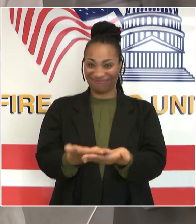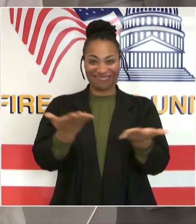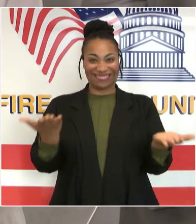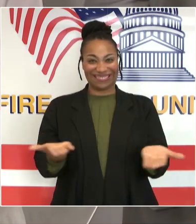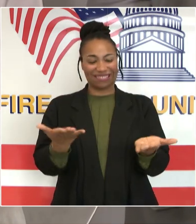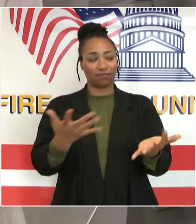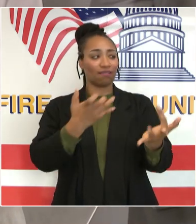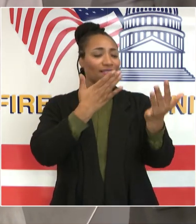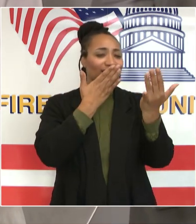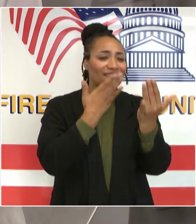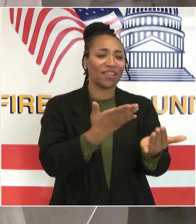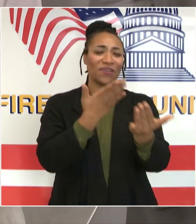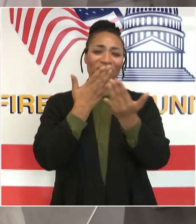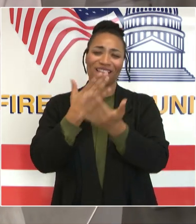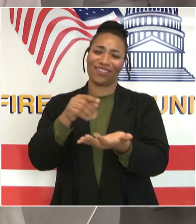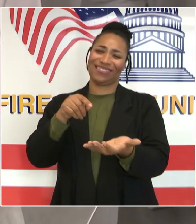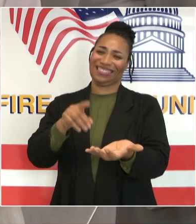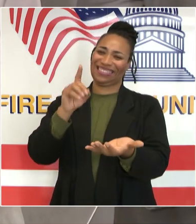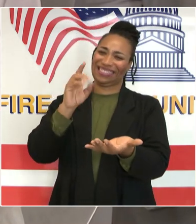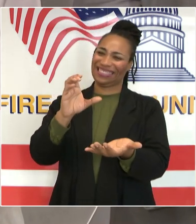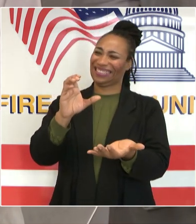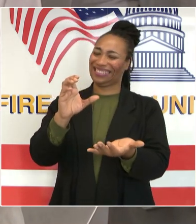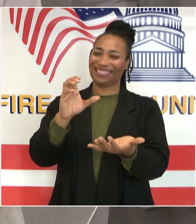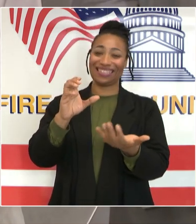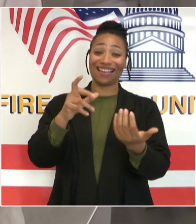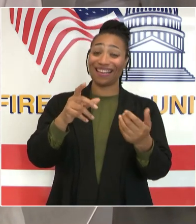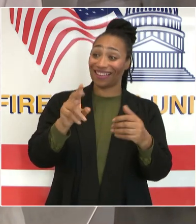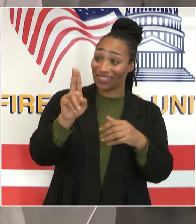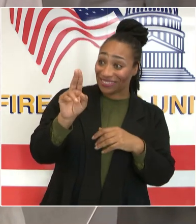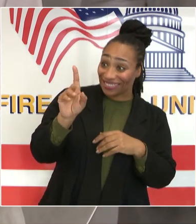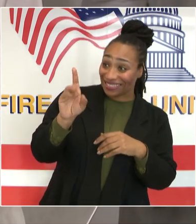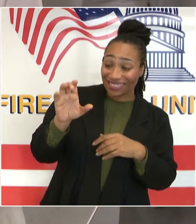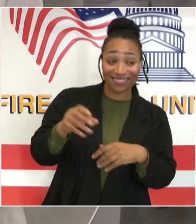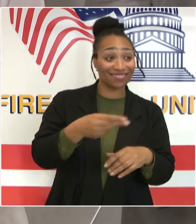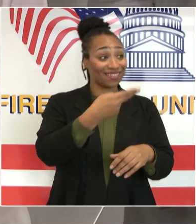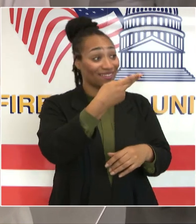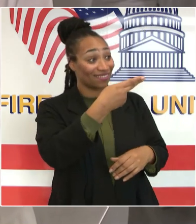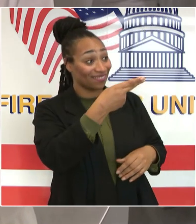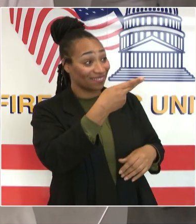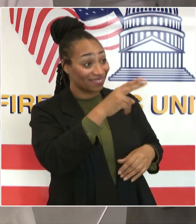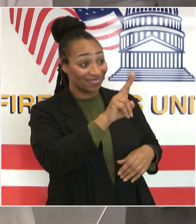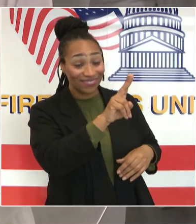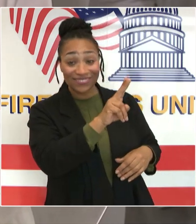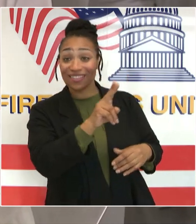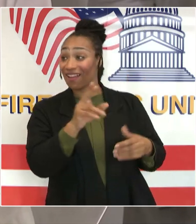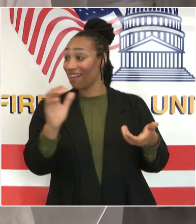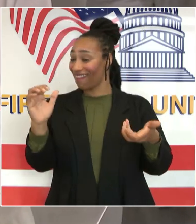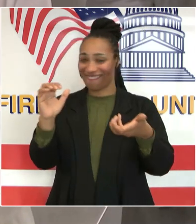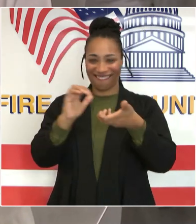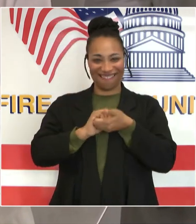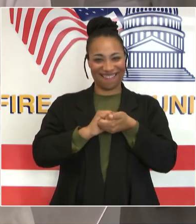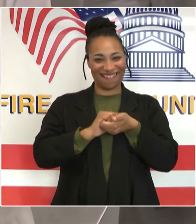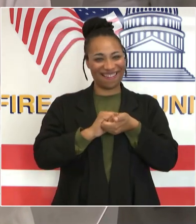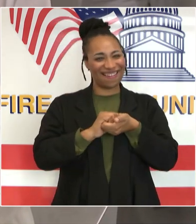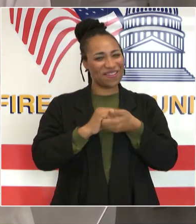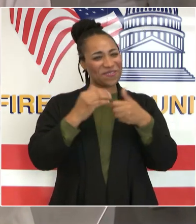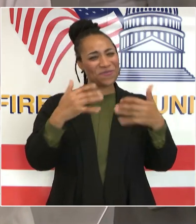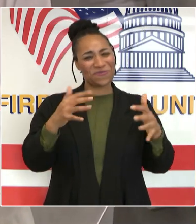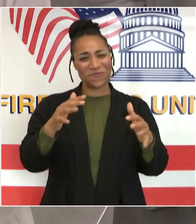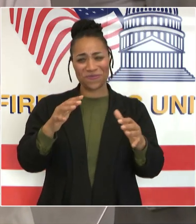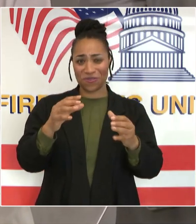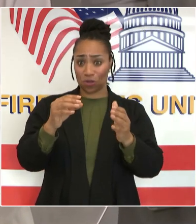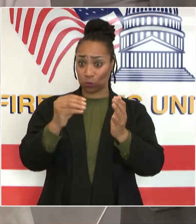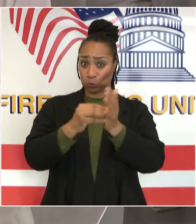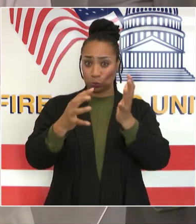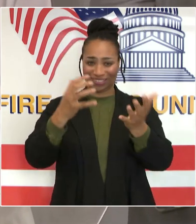UDC is our partner and that Howard University is our partner. Our students are going to have great opportunities to be the best that they can be